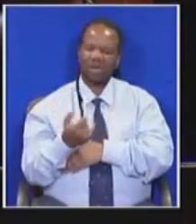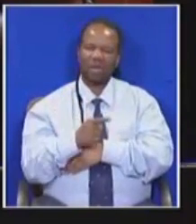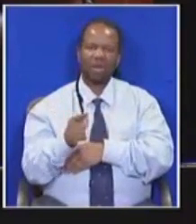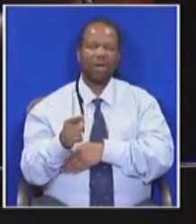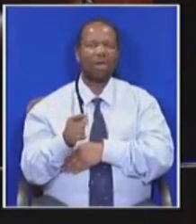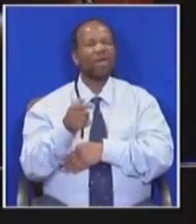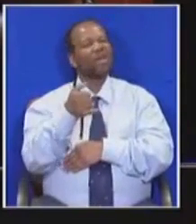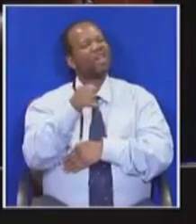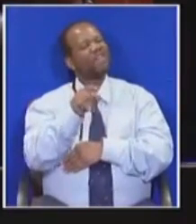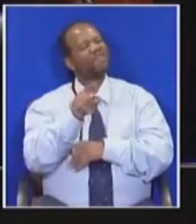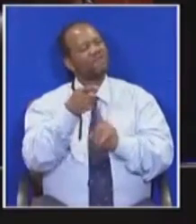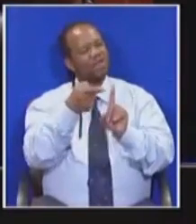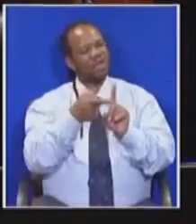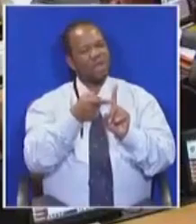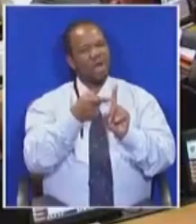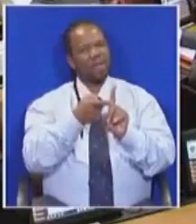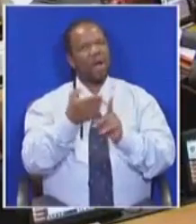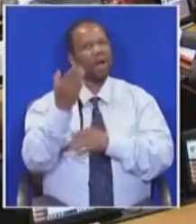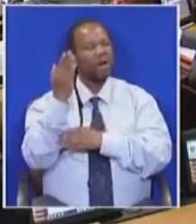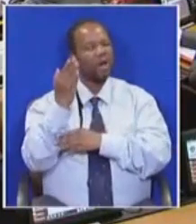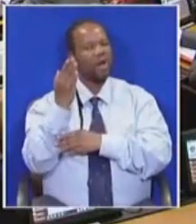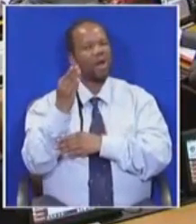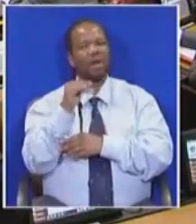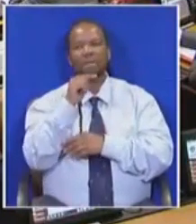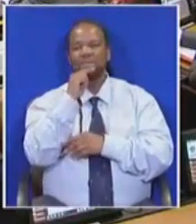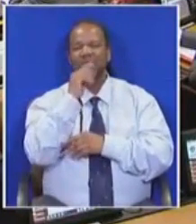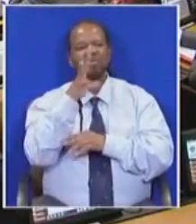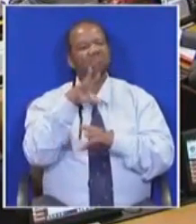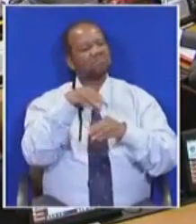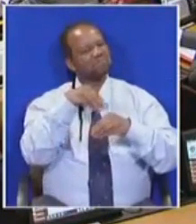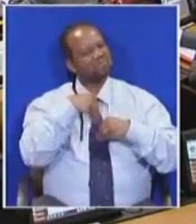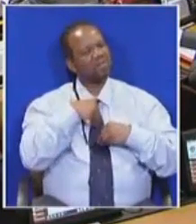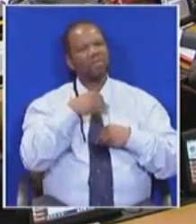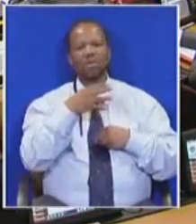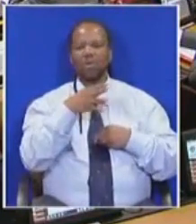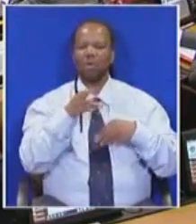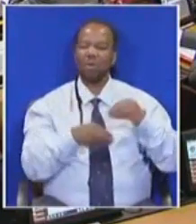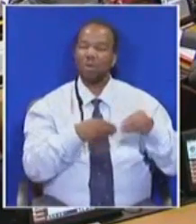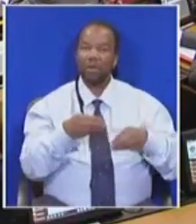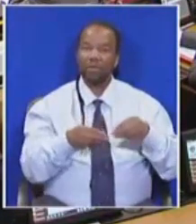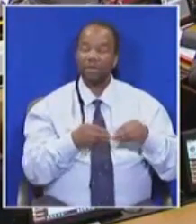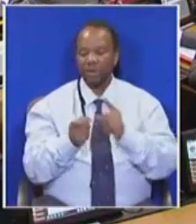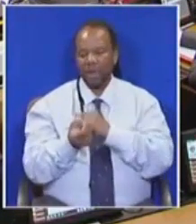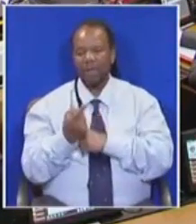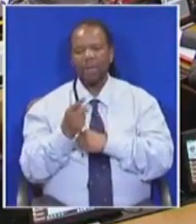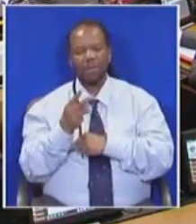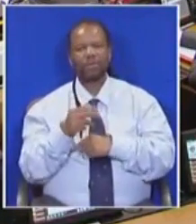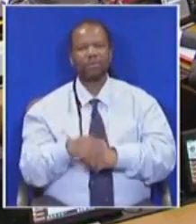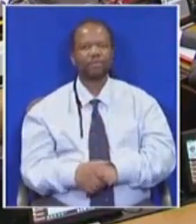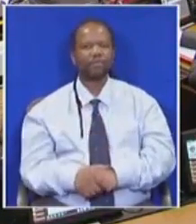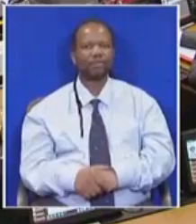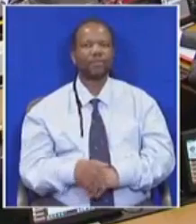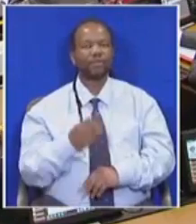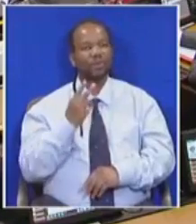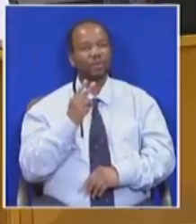he address the House, we will be complicit to corruption. This is what is going to happen. This is what is going